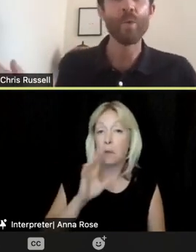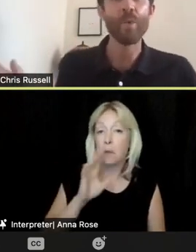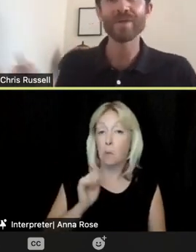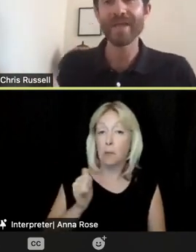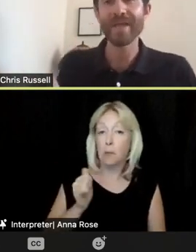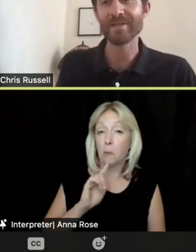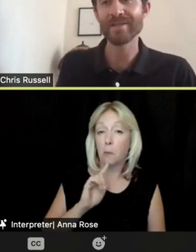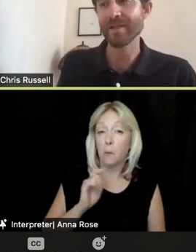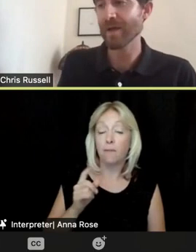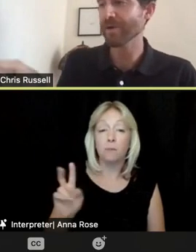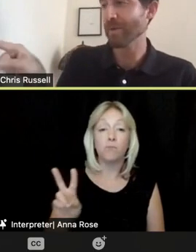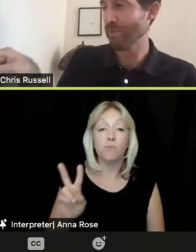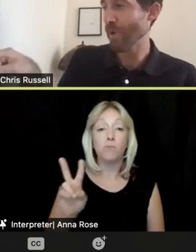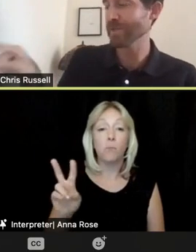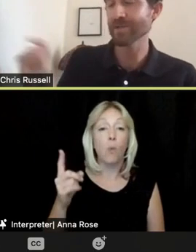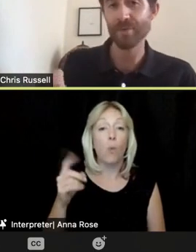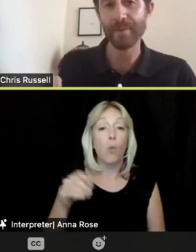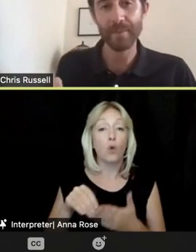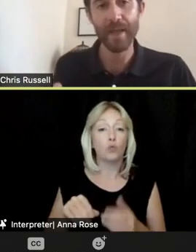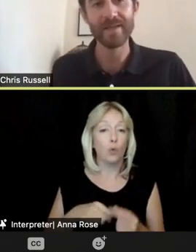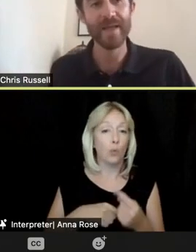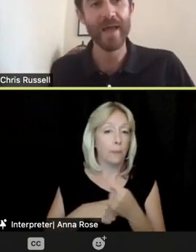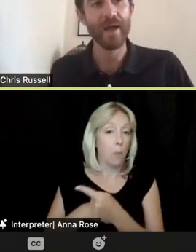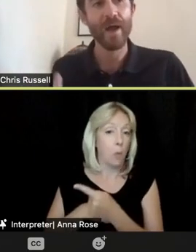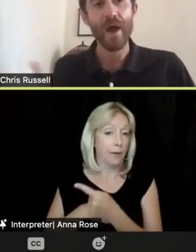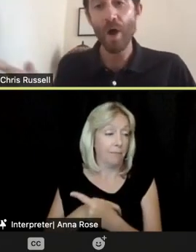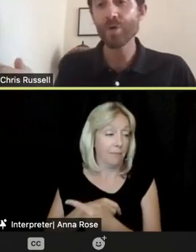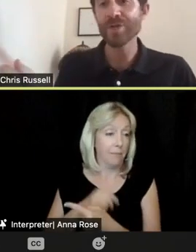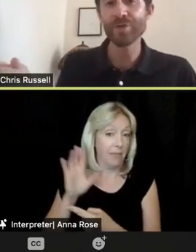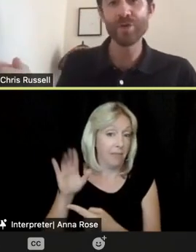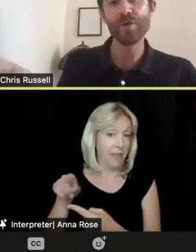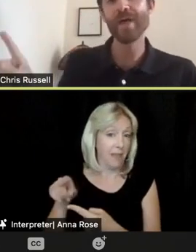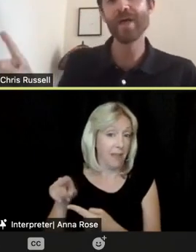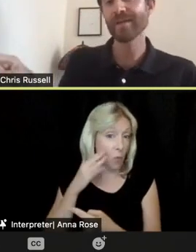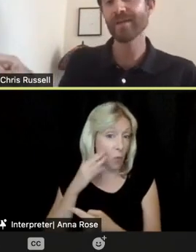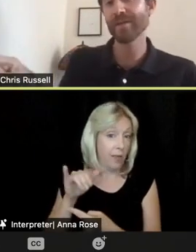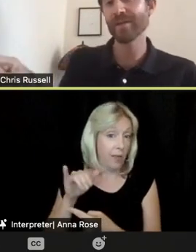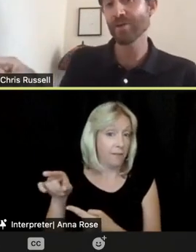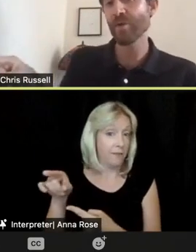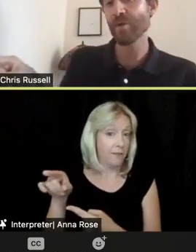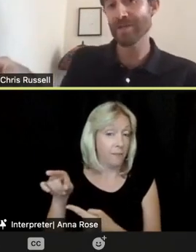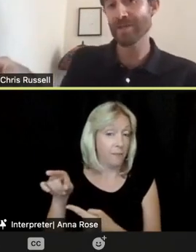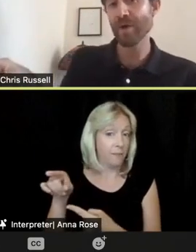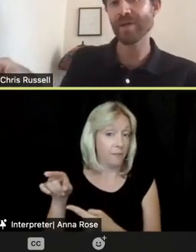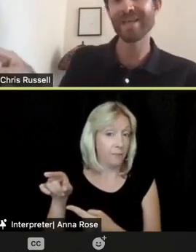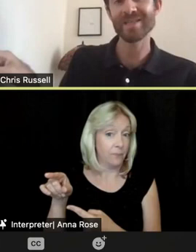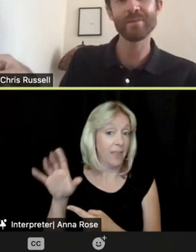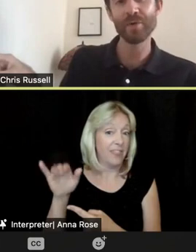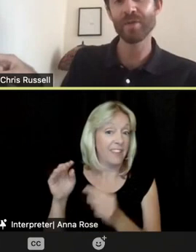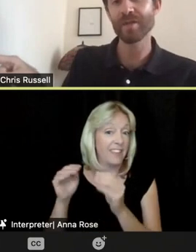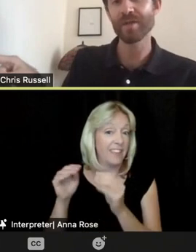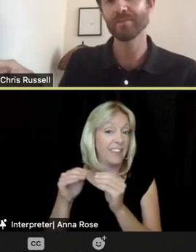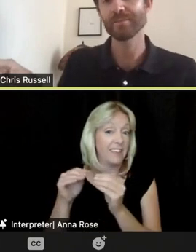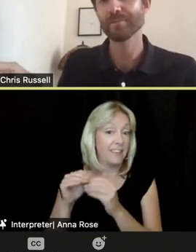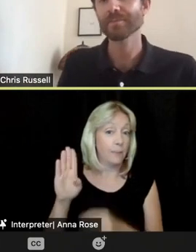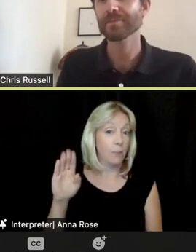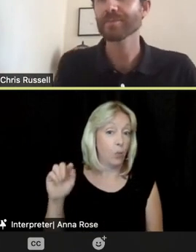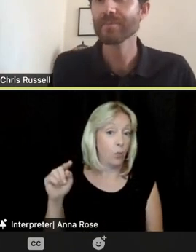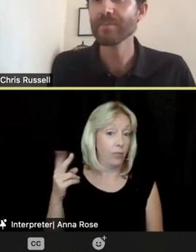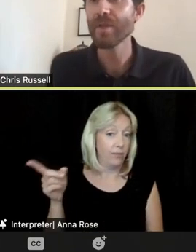11. And one was saying to the other and pointing to it and said, "Oh, did you know that? Did you know that's where the kissing booth